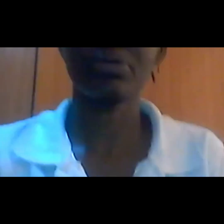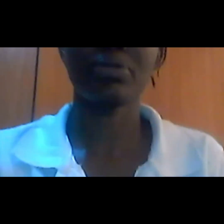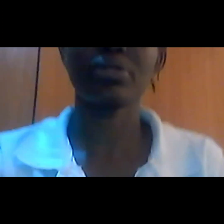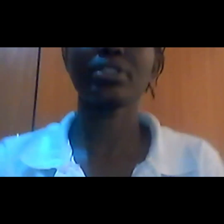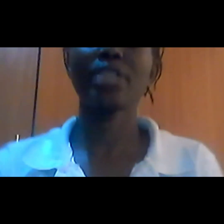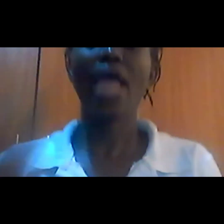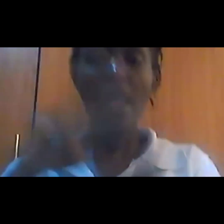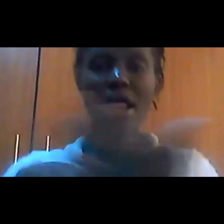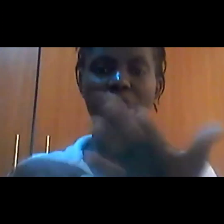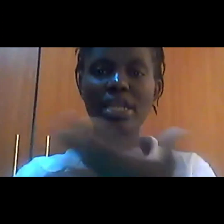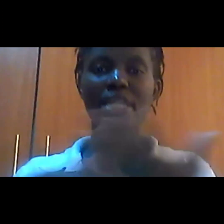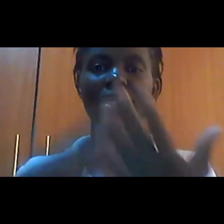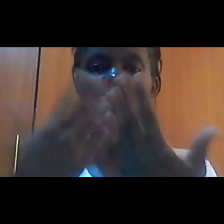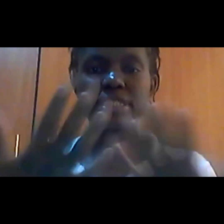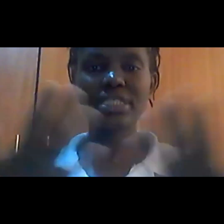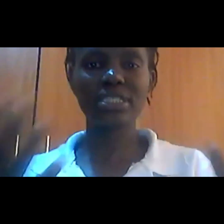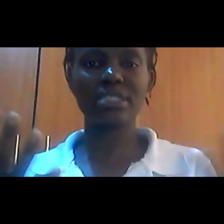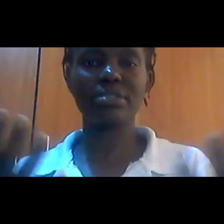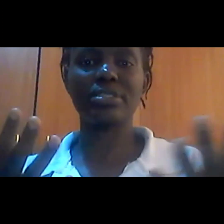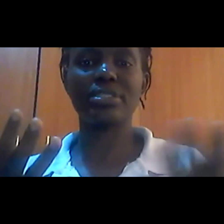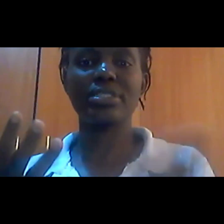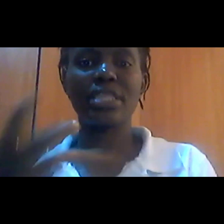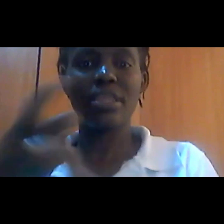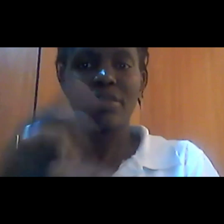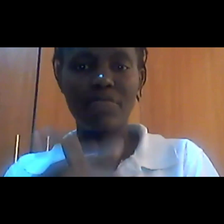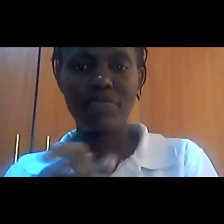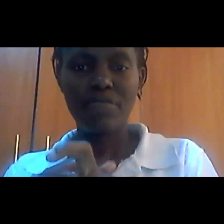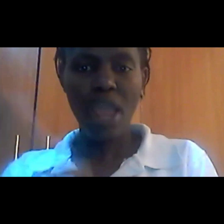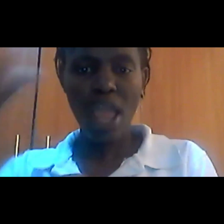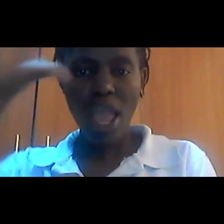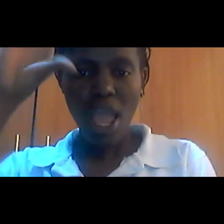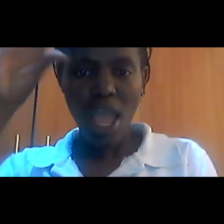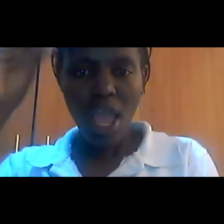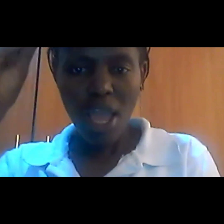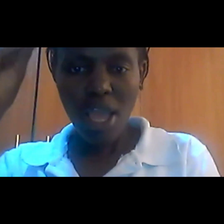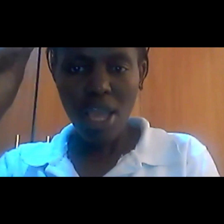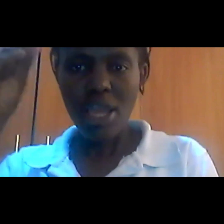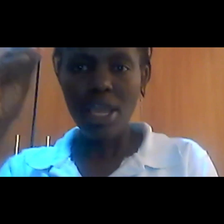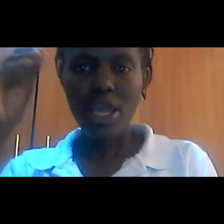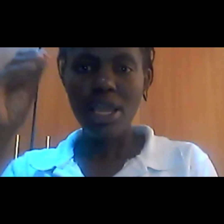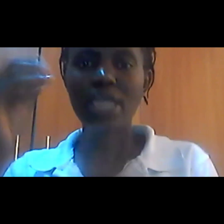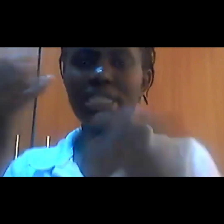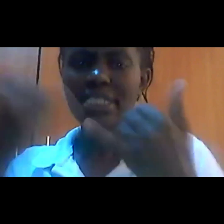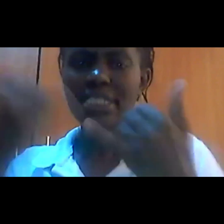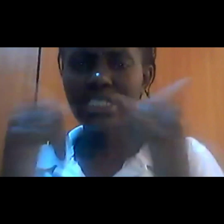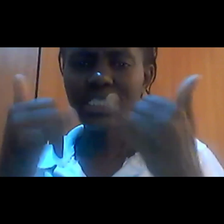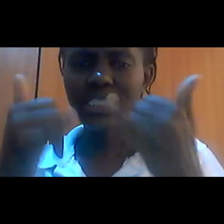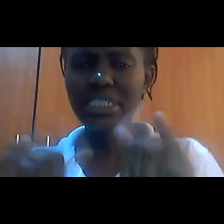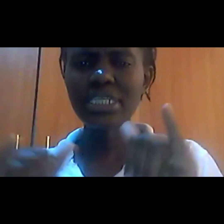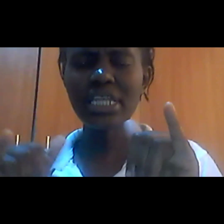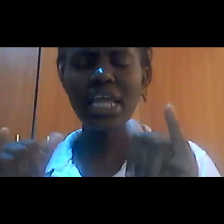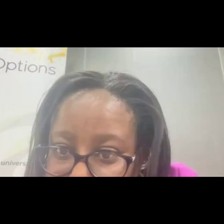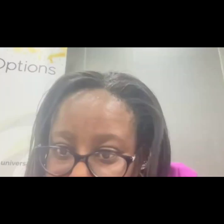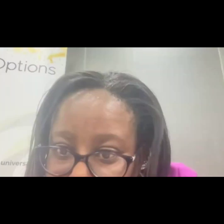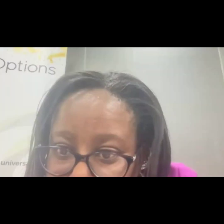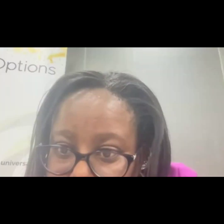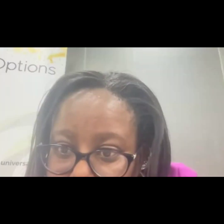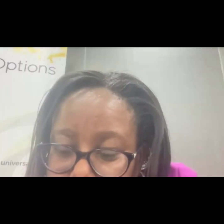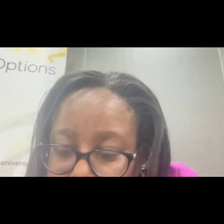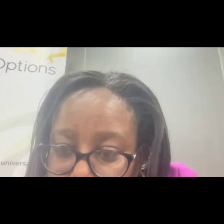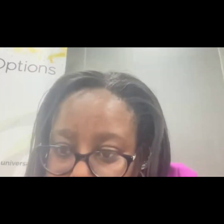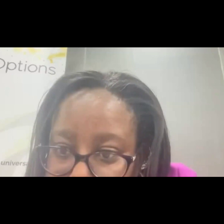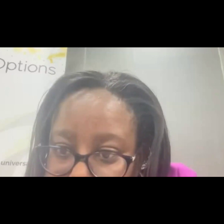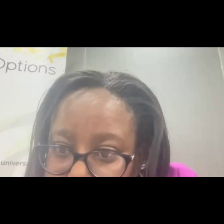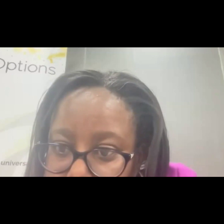implementation of the Ethiopian national curriculum has been a vital tool in our efforts to combat FGM. We have worked closely with